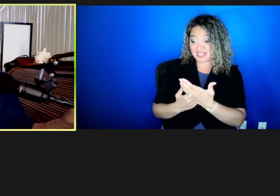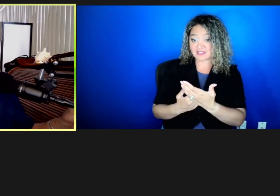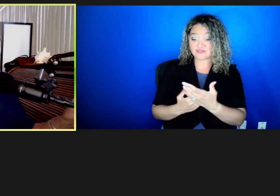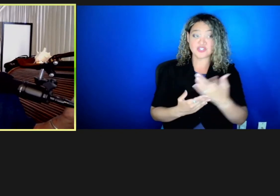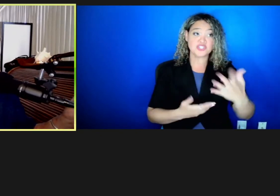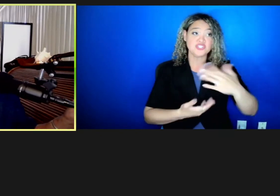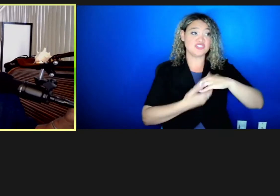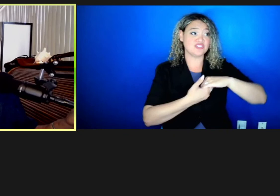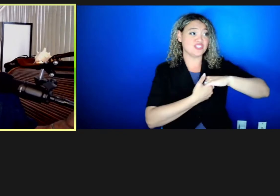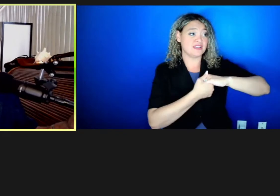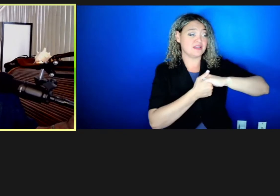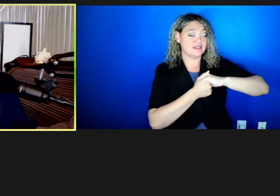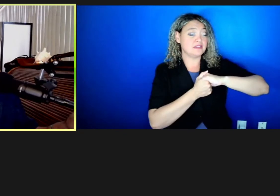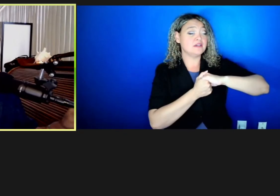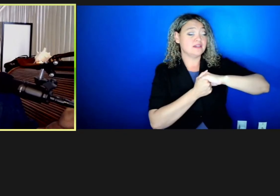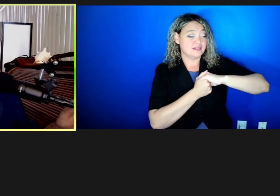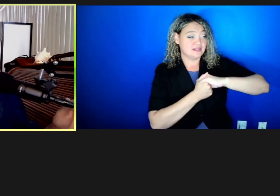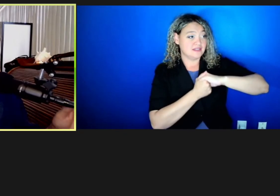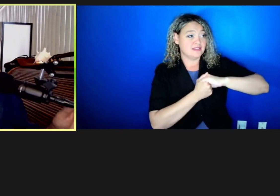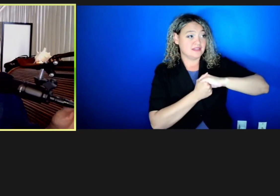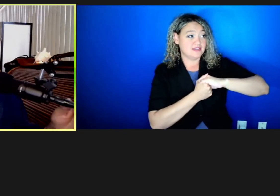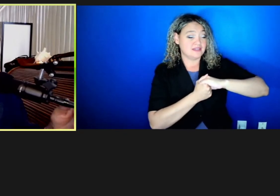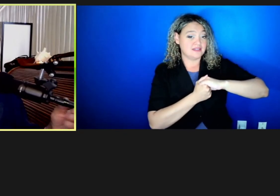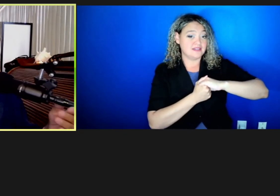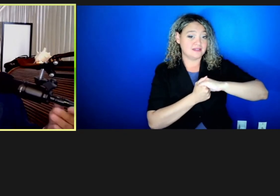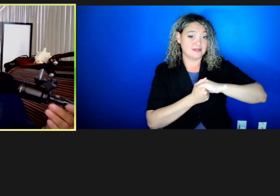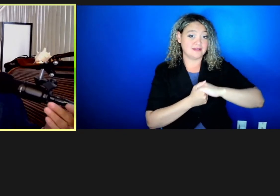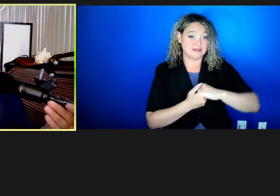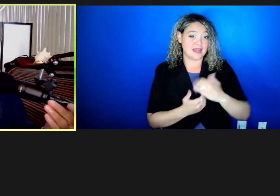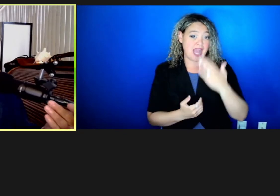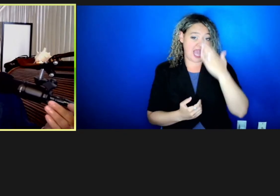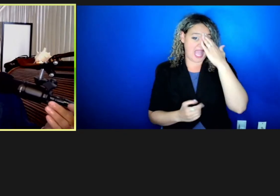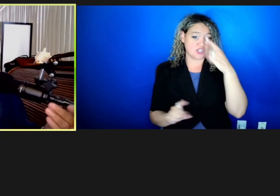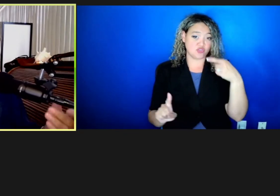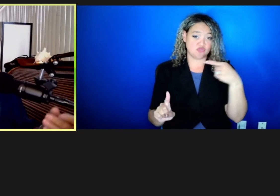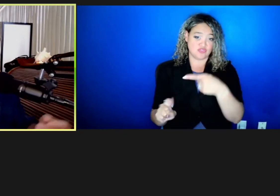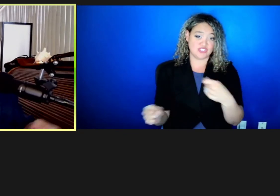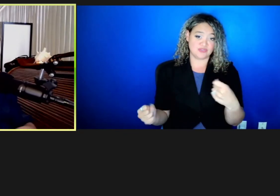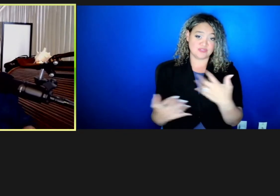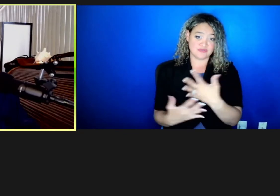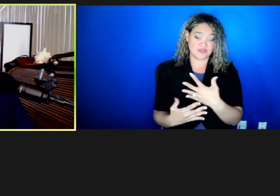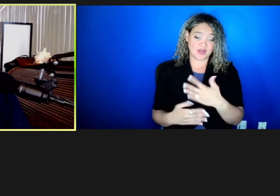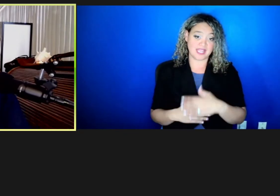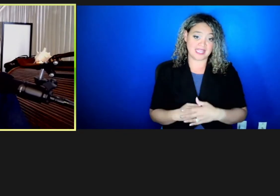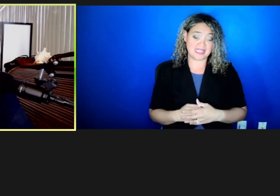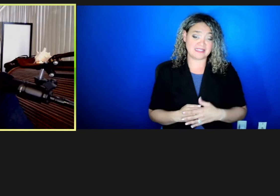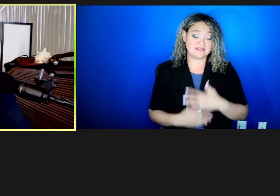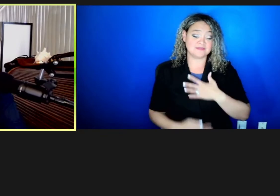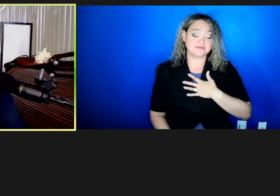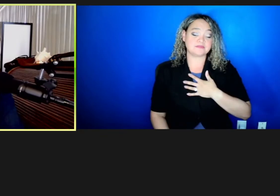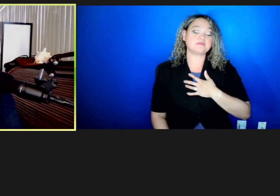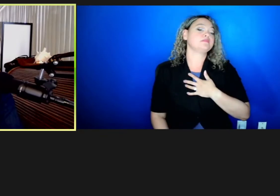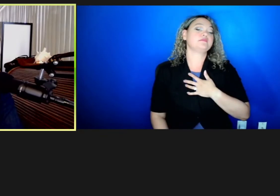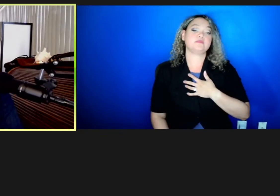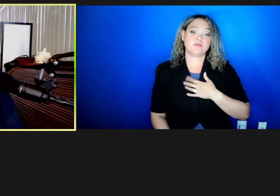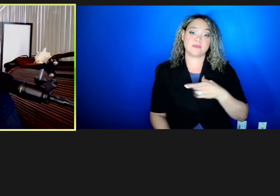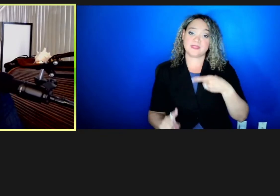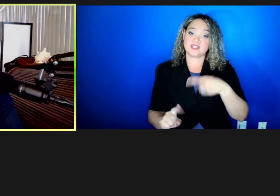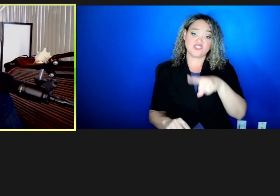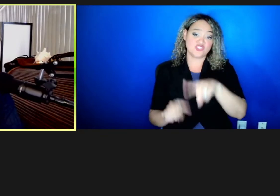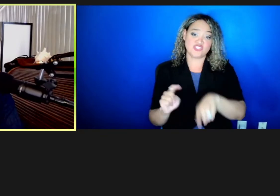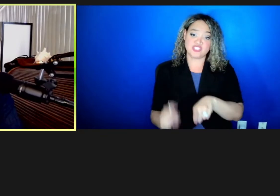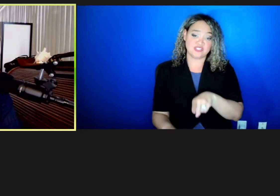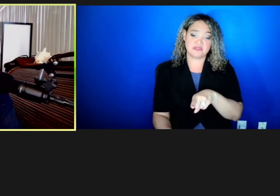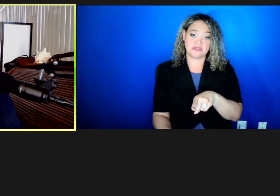long squeeze. I could tell she was afraid. Choked with emotion, she was unable to